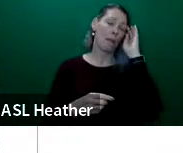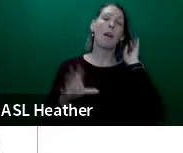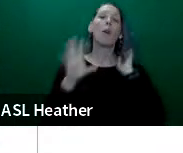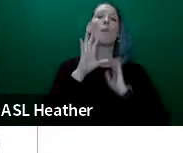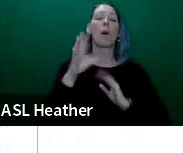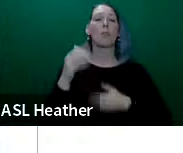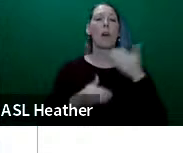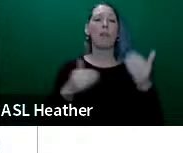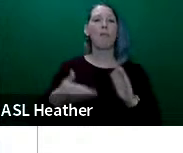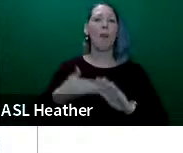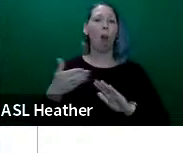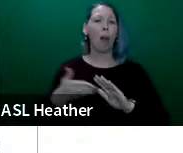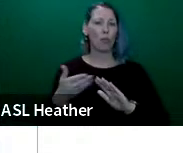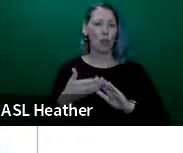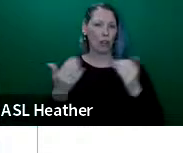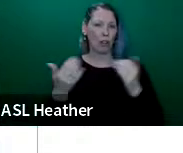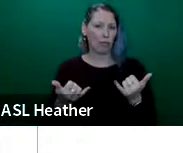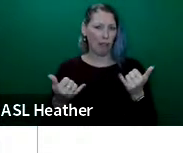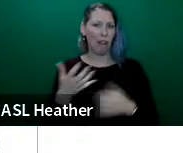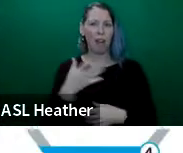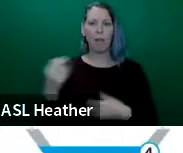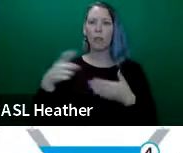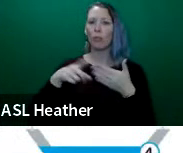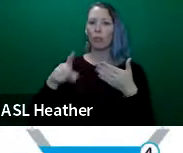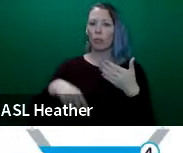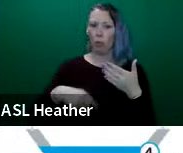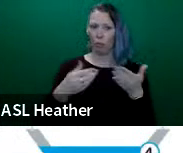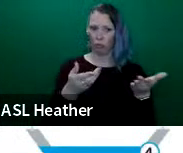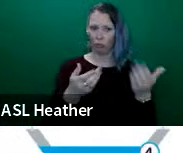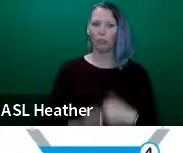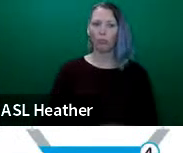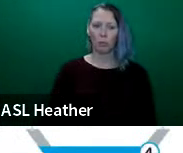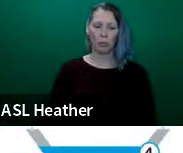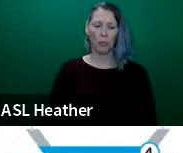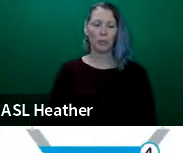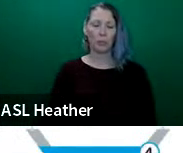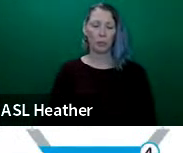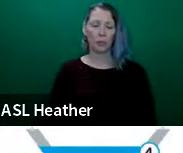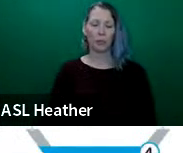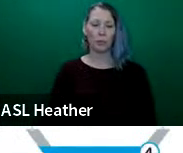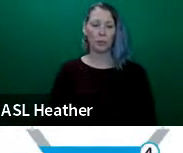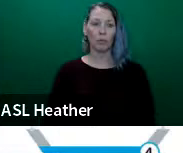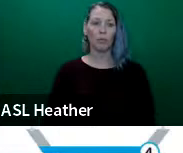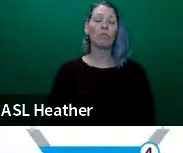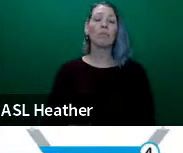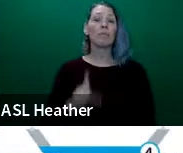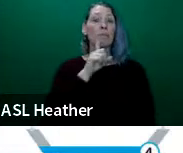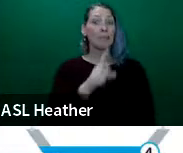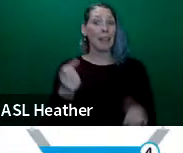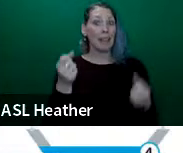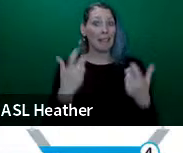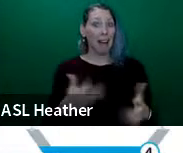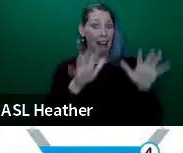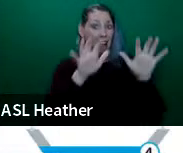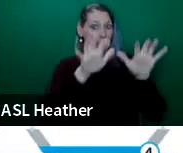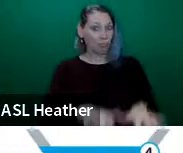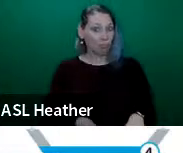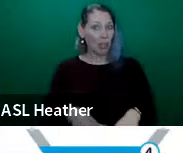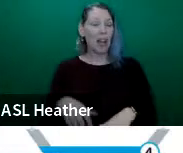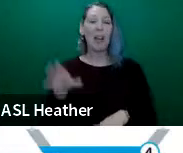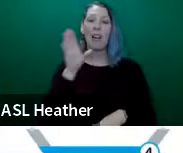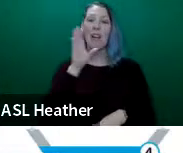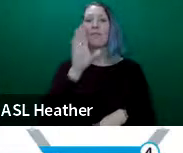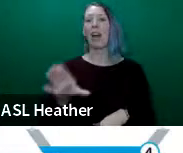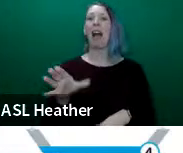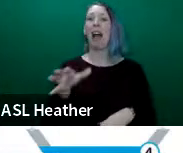operations now and the results. So let's go to that, please. there's a lot on here. So I'm going to give us an